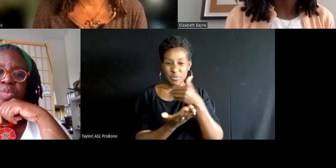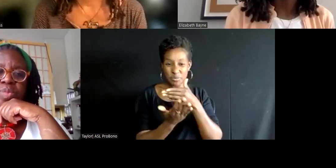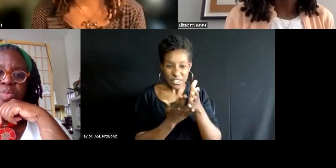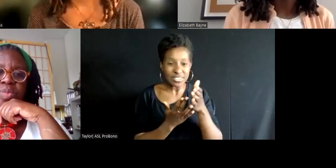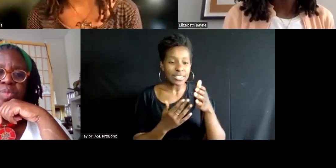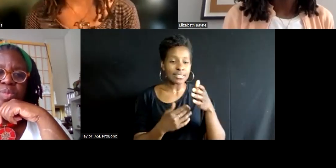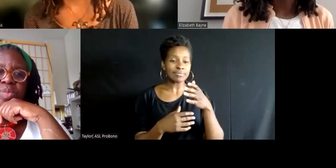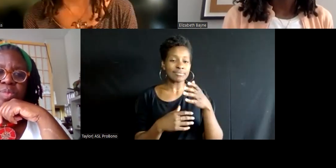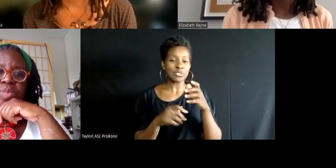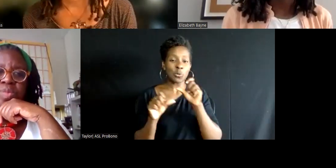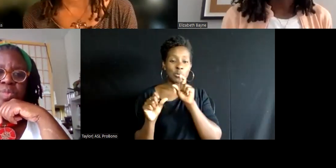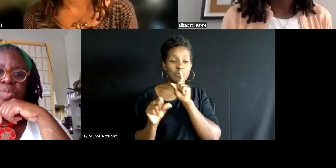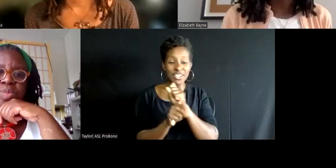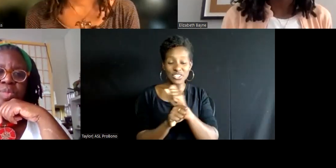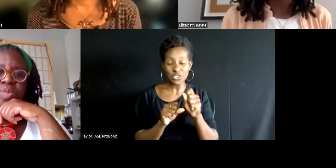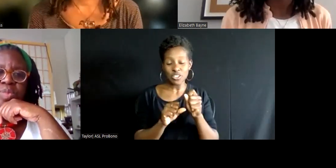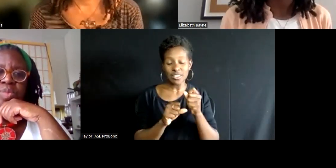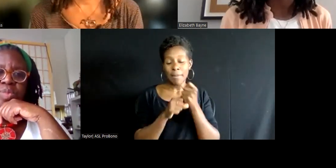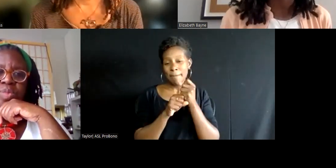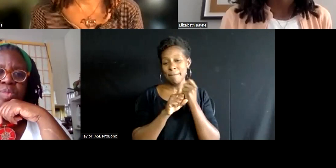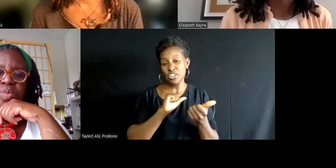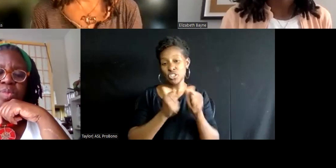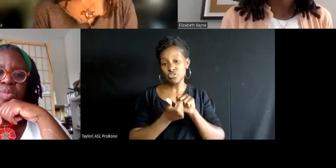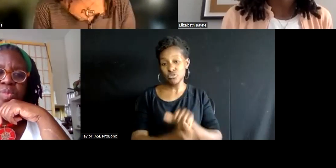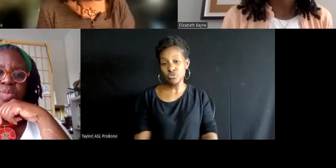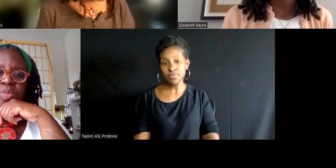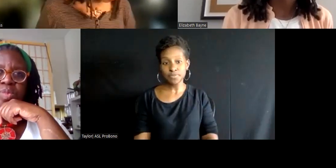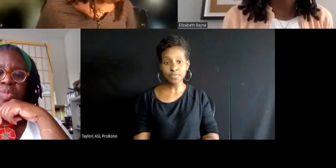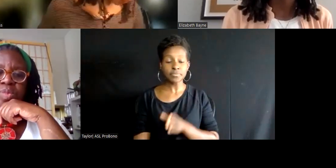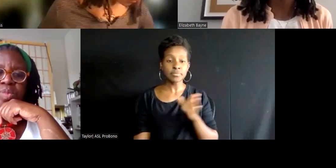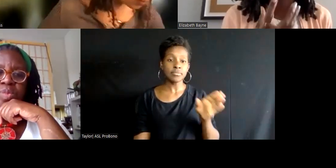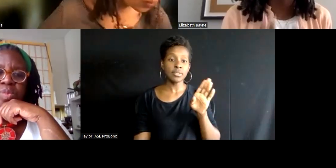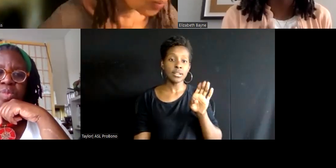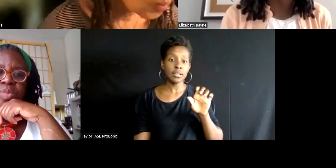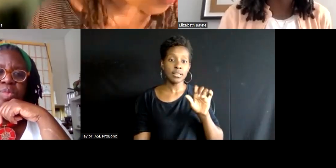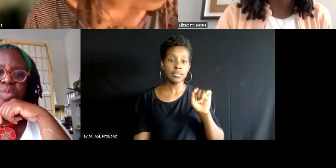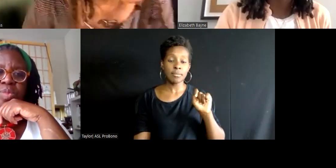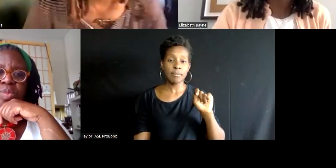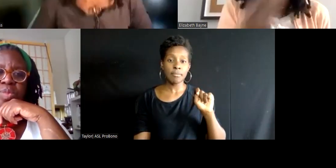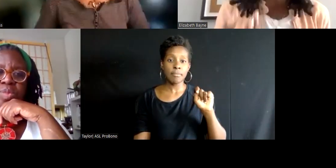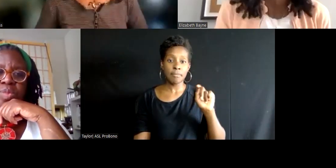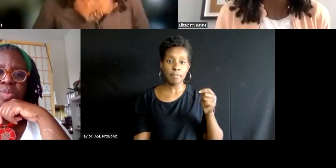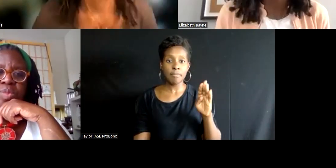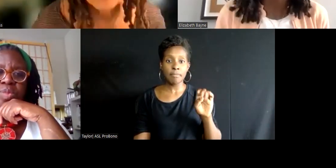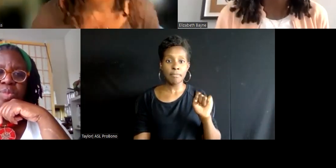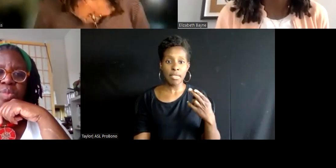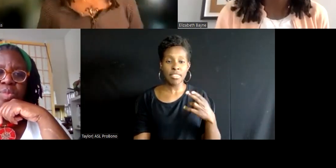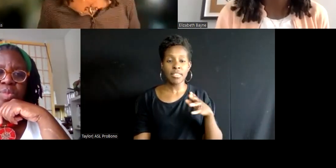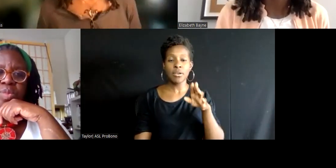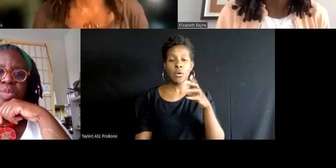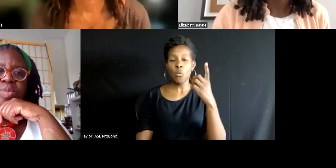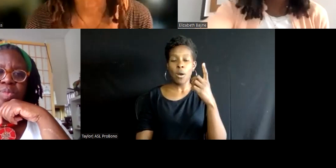change. One clip that I wasn't able to fit into the film that I loved so much was one of the mothers explaining how she kicked everybody out of her